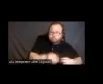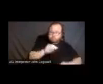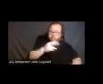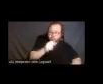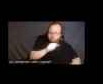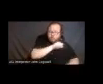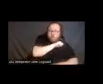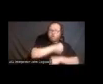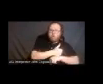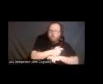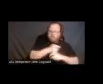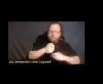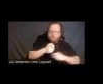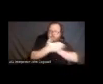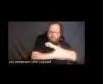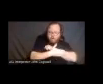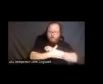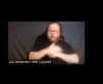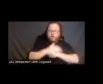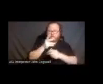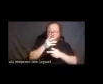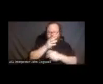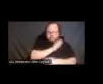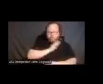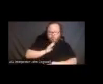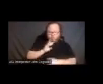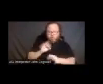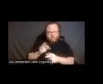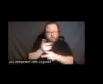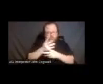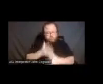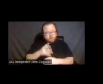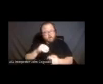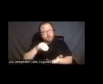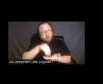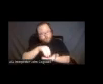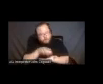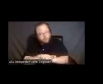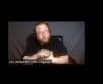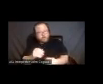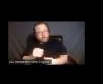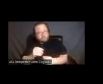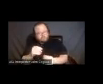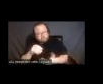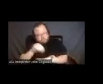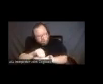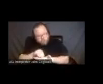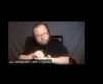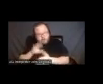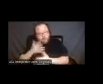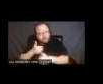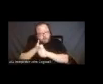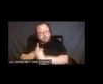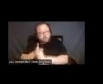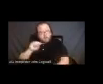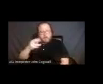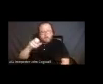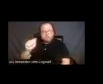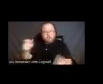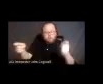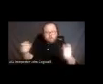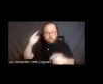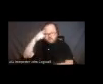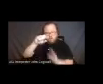its county board of supervisors. It also records and documents our compliance with MHSA regulations for state and